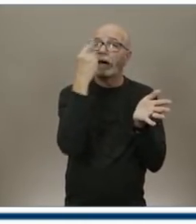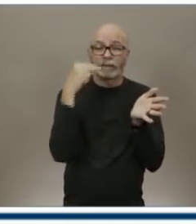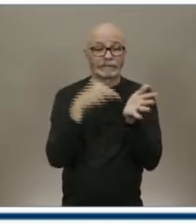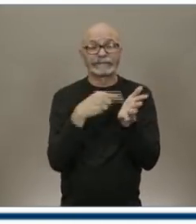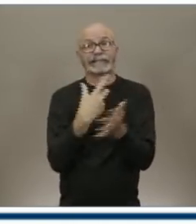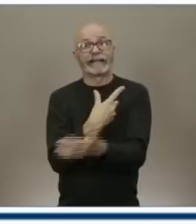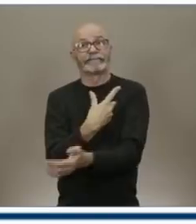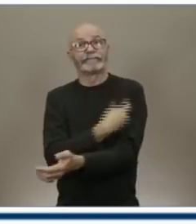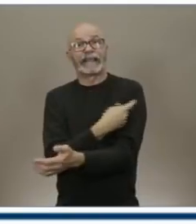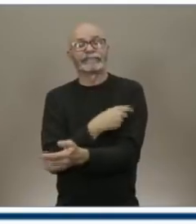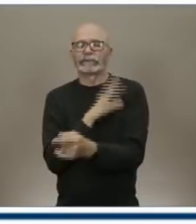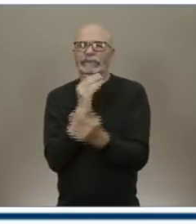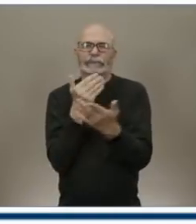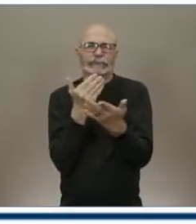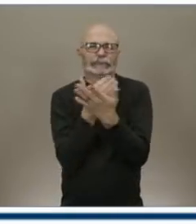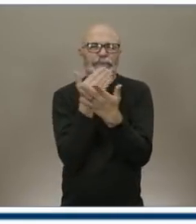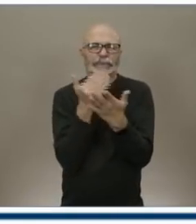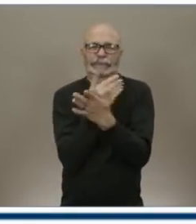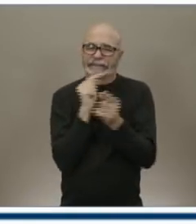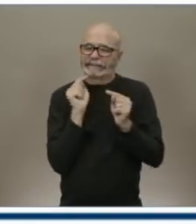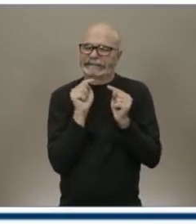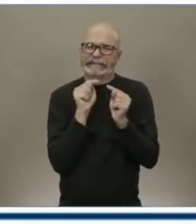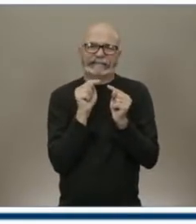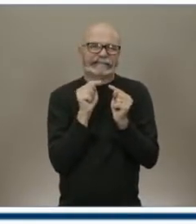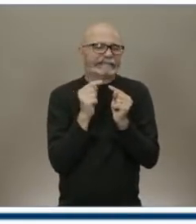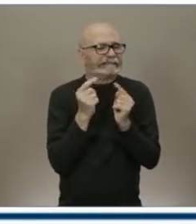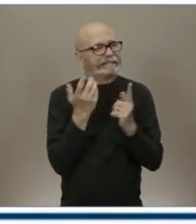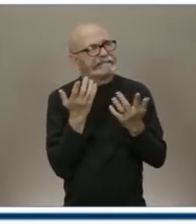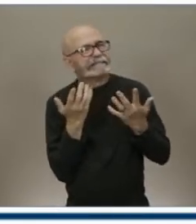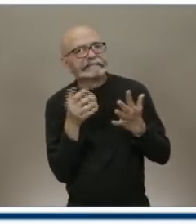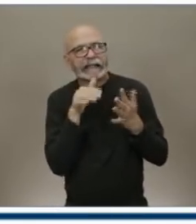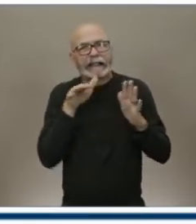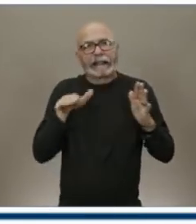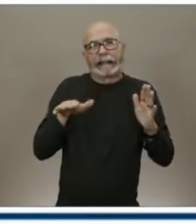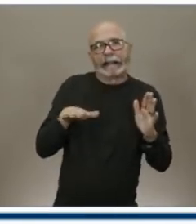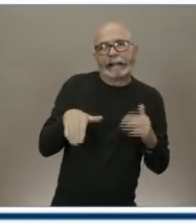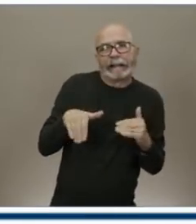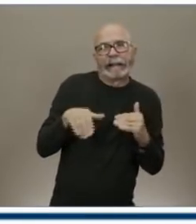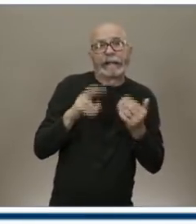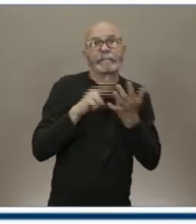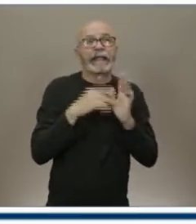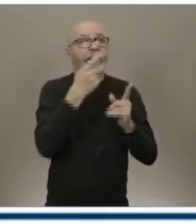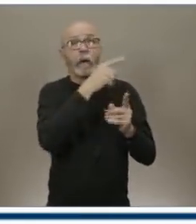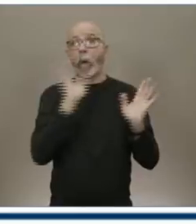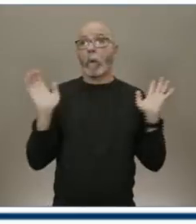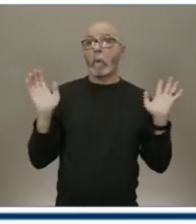I'll say a couple of things to qualify new. It doesn't mean that they haven't gone through the same